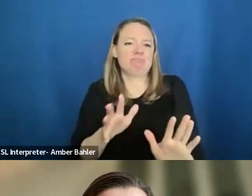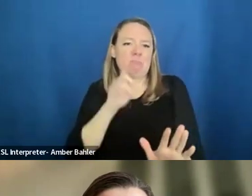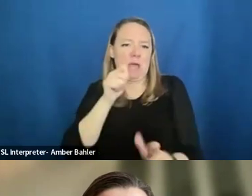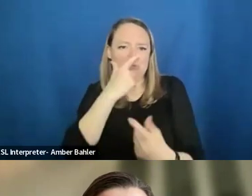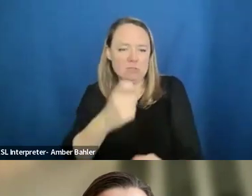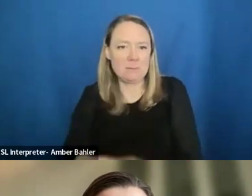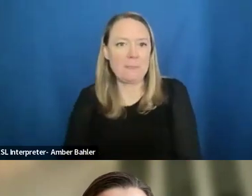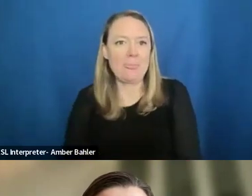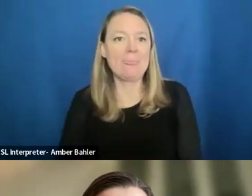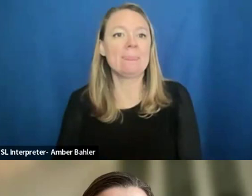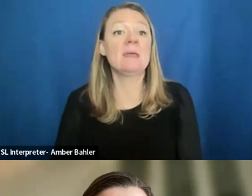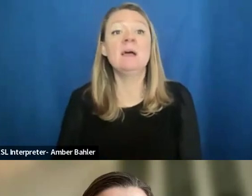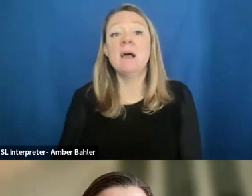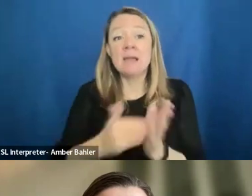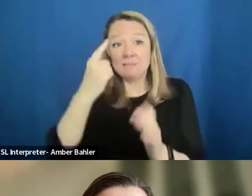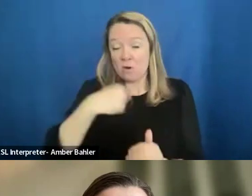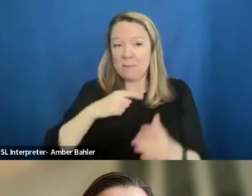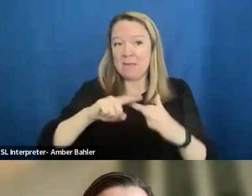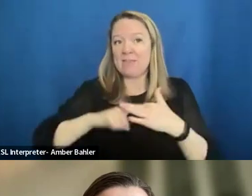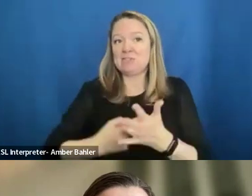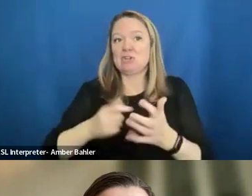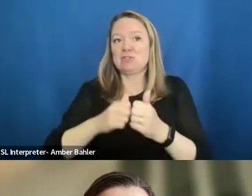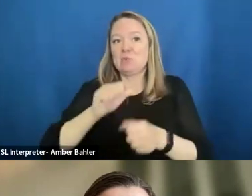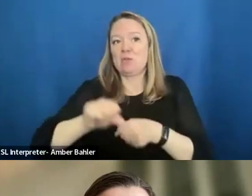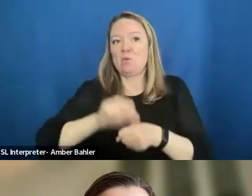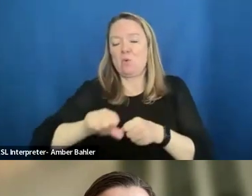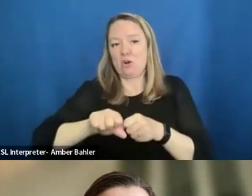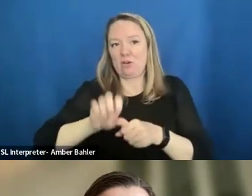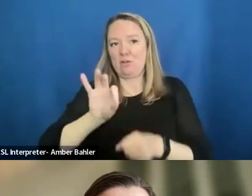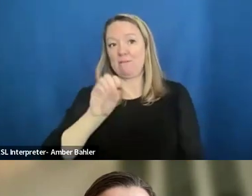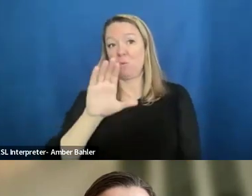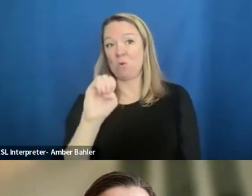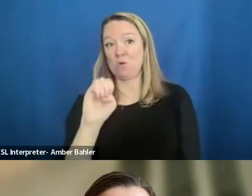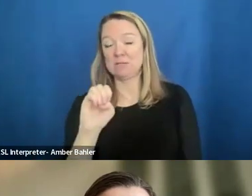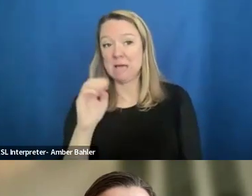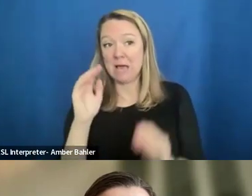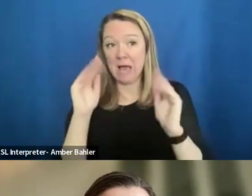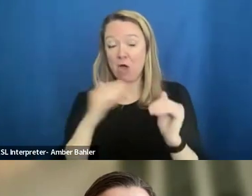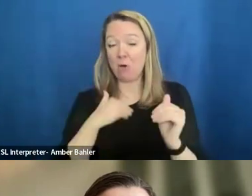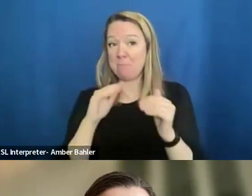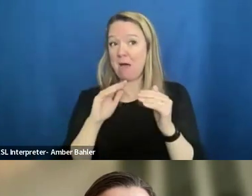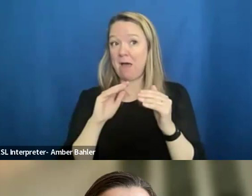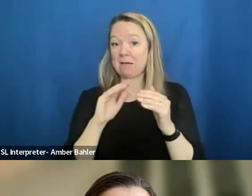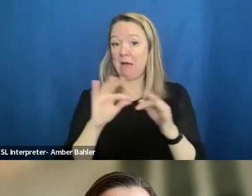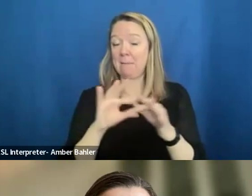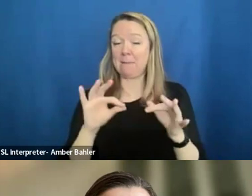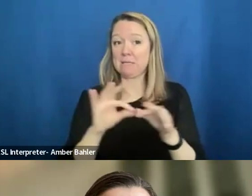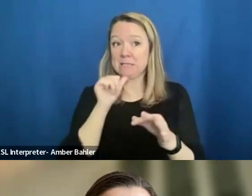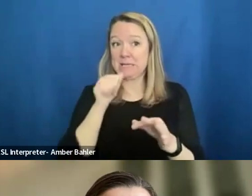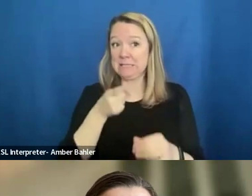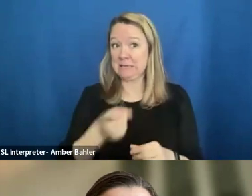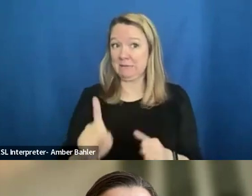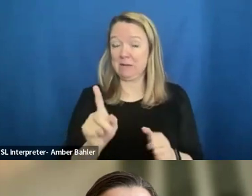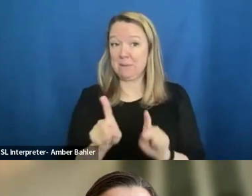with workforce. I hope the comments I'm about to say don't offend folks, but the vast majority of mental